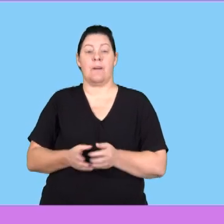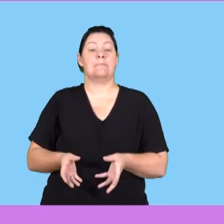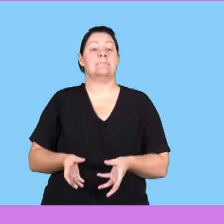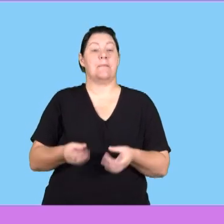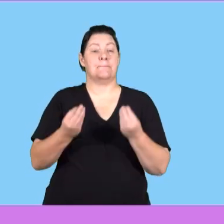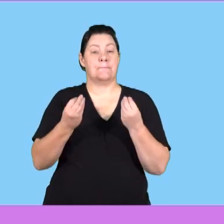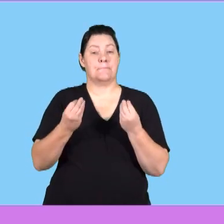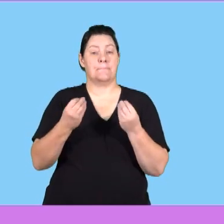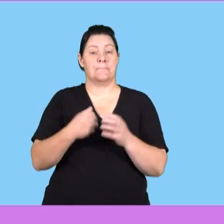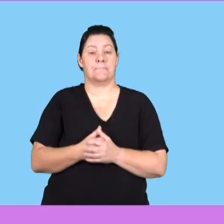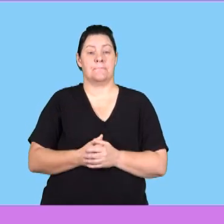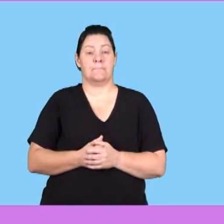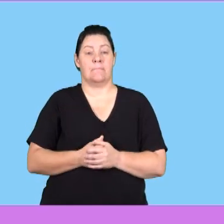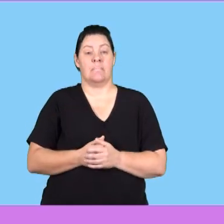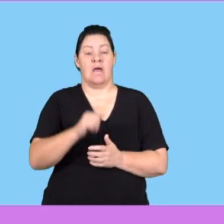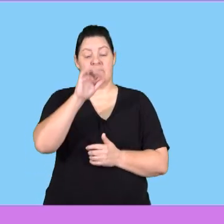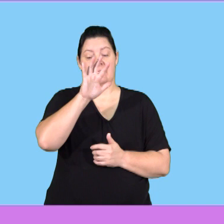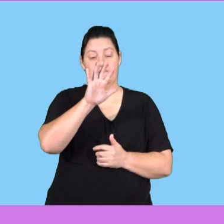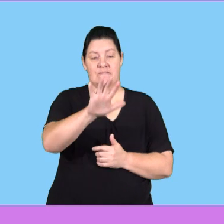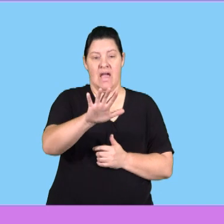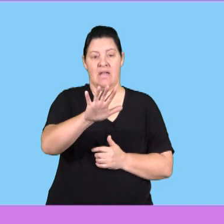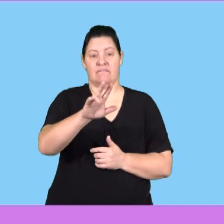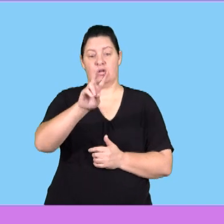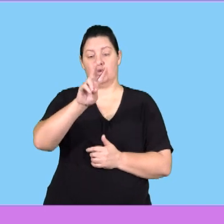We will then get